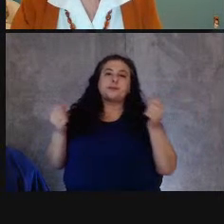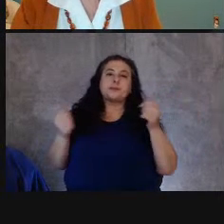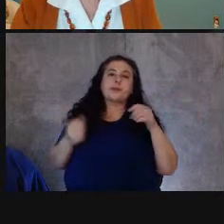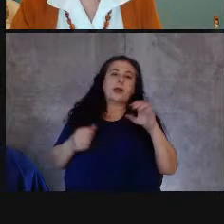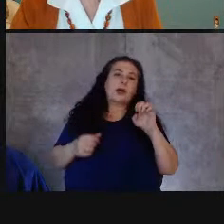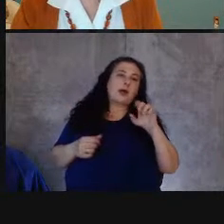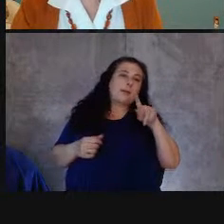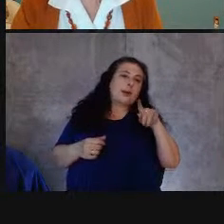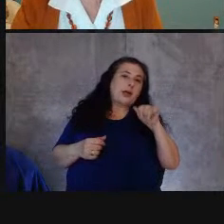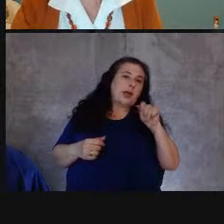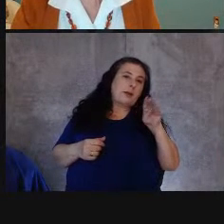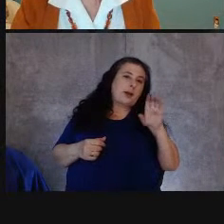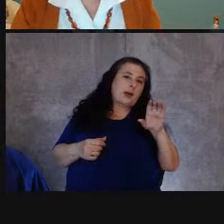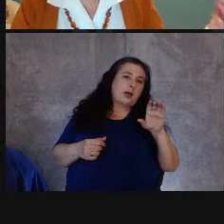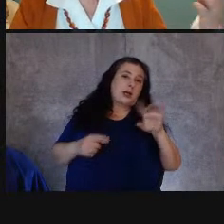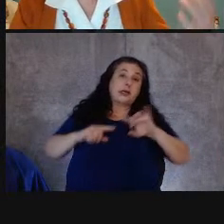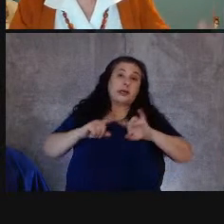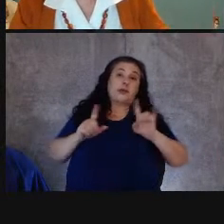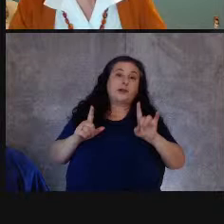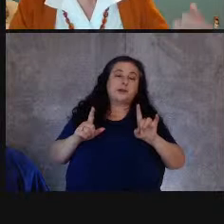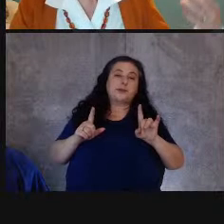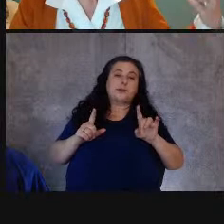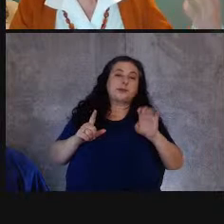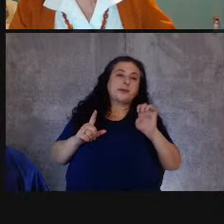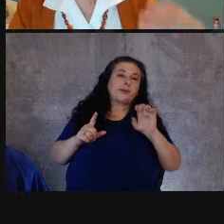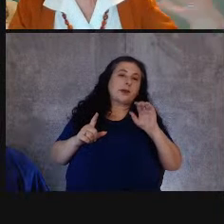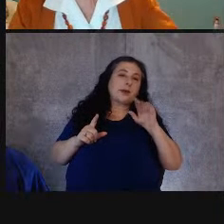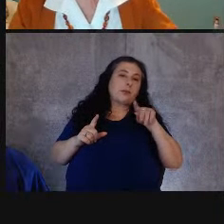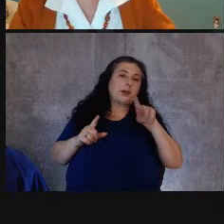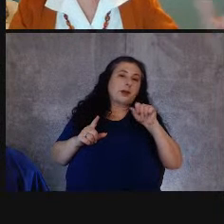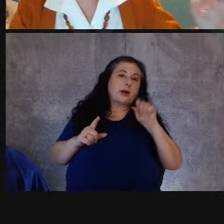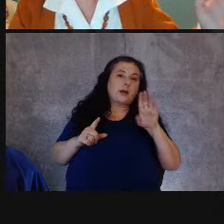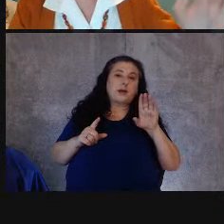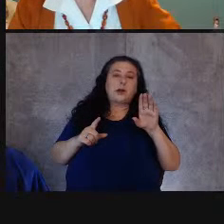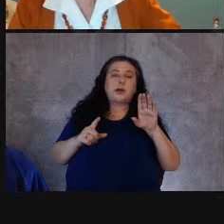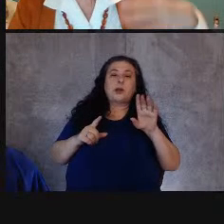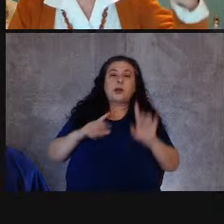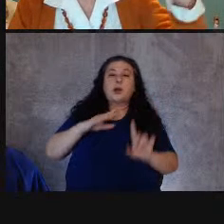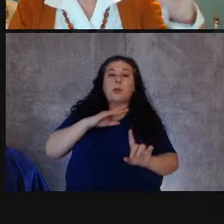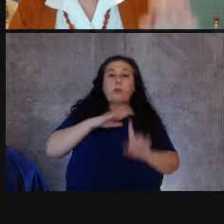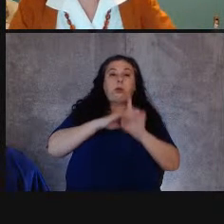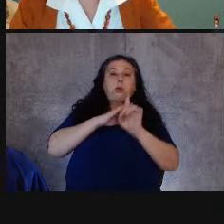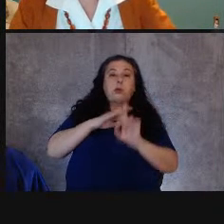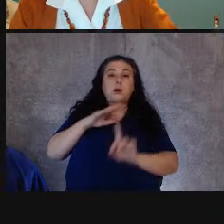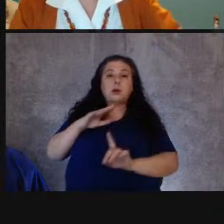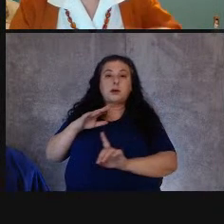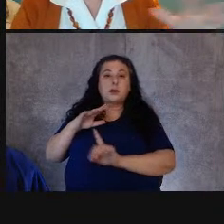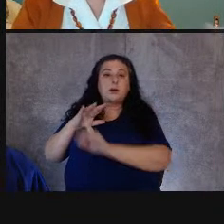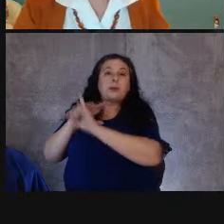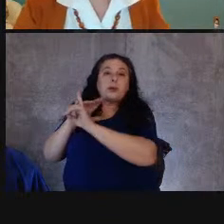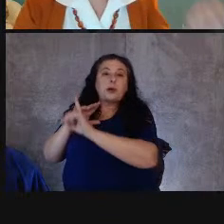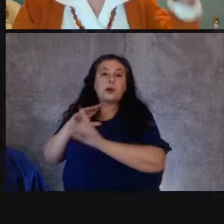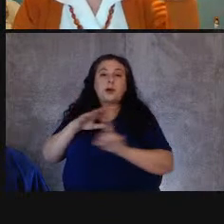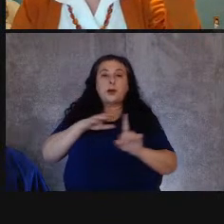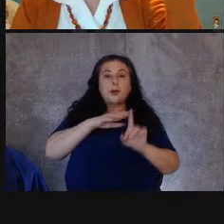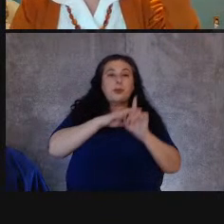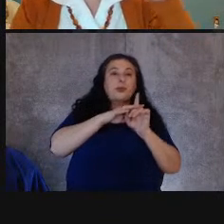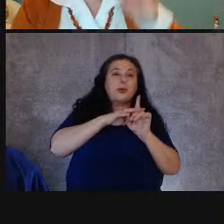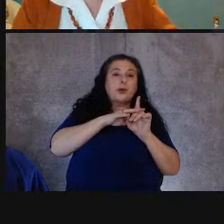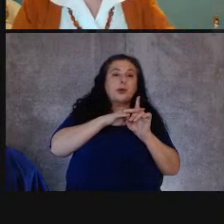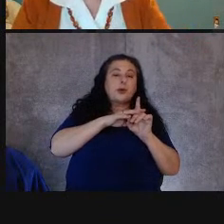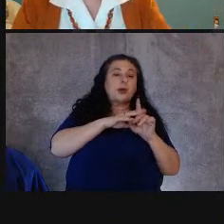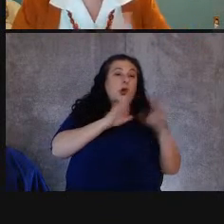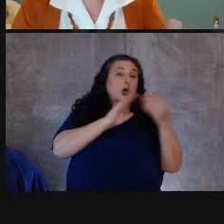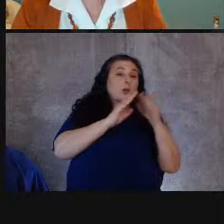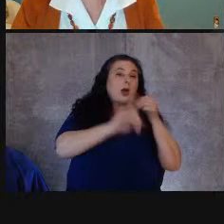Epidemic is different, because an epidemic disease would tend to come in, hit a community, and then leave